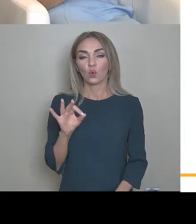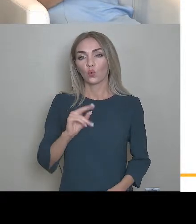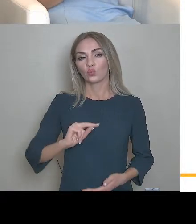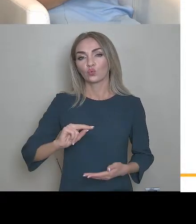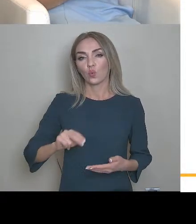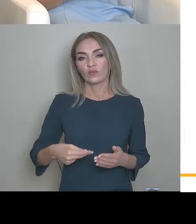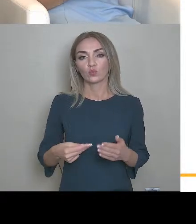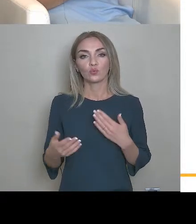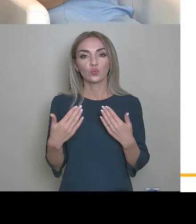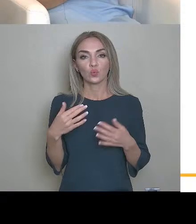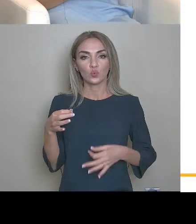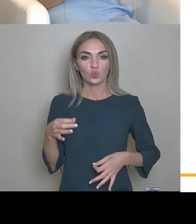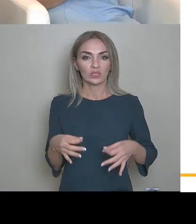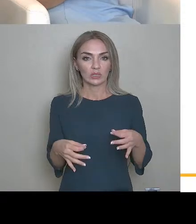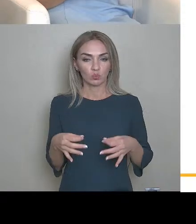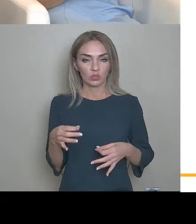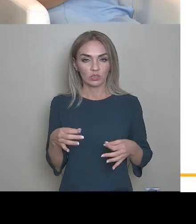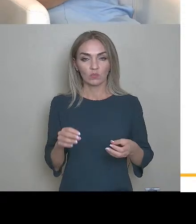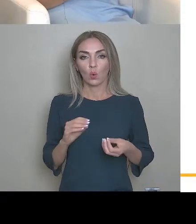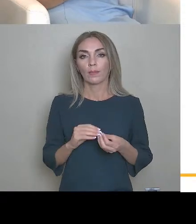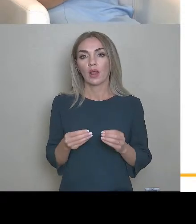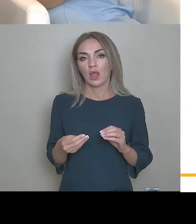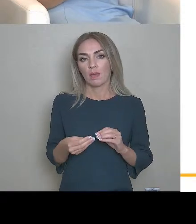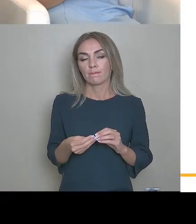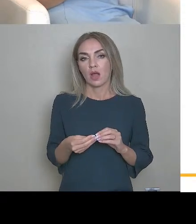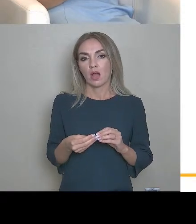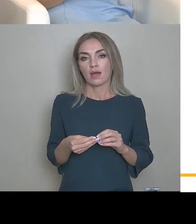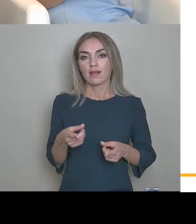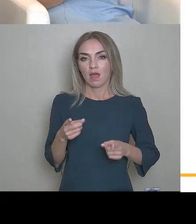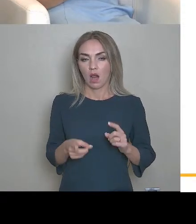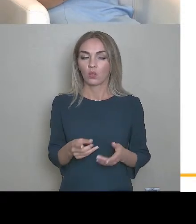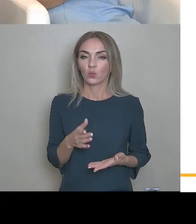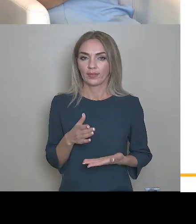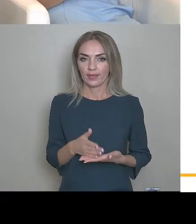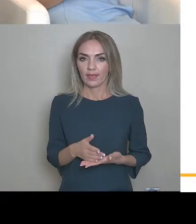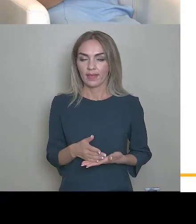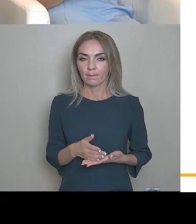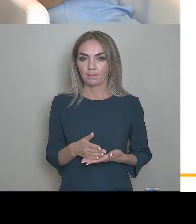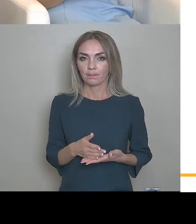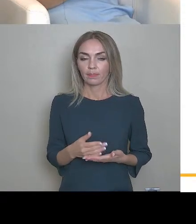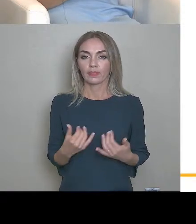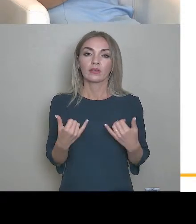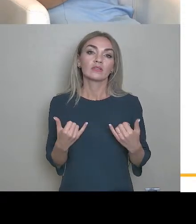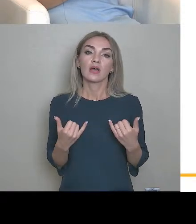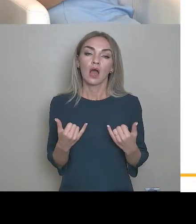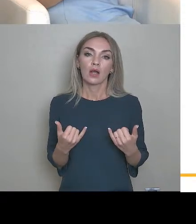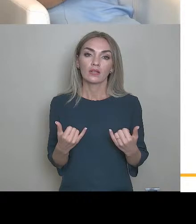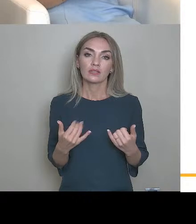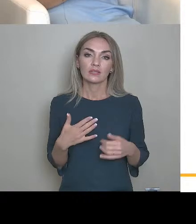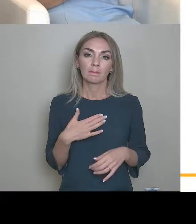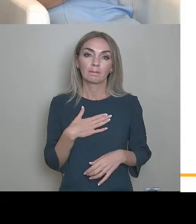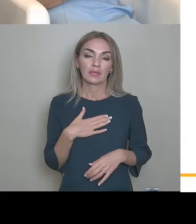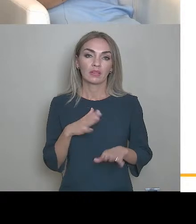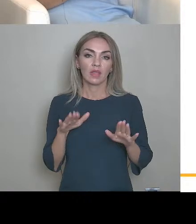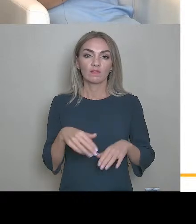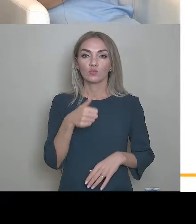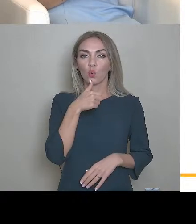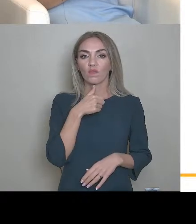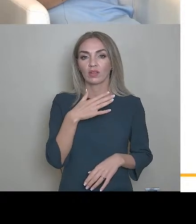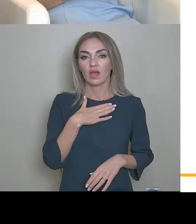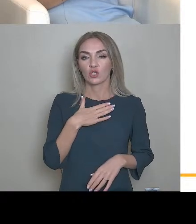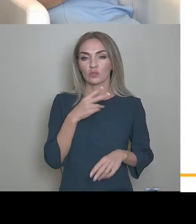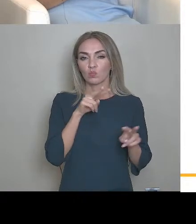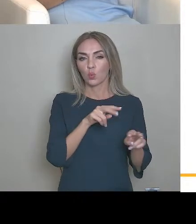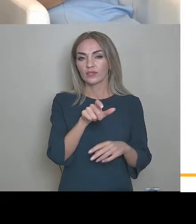Speaking about other document, that's criminal record certificate, there is a problem